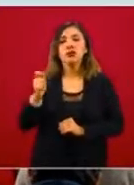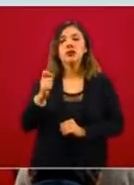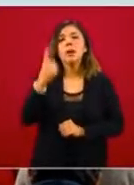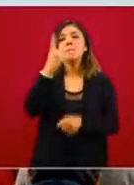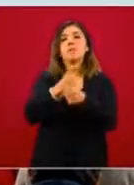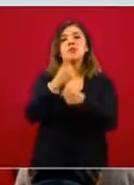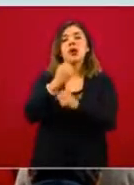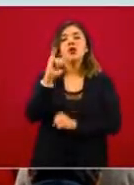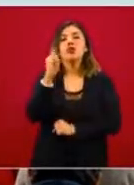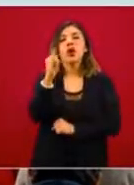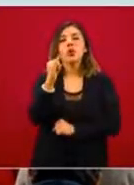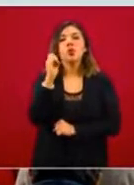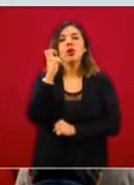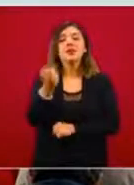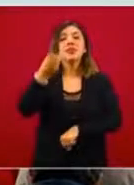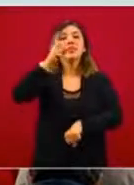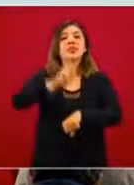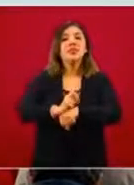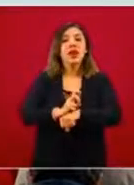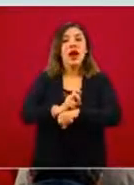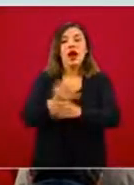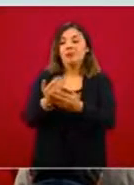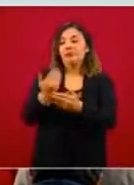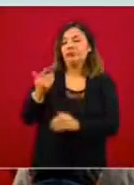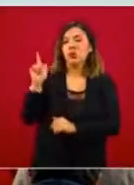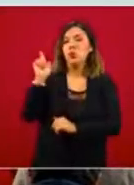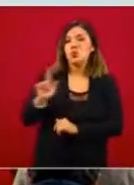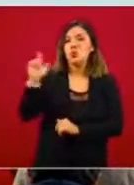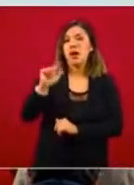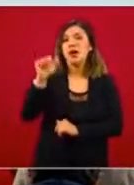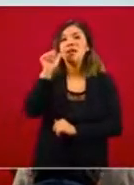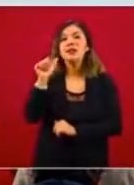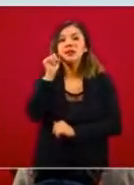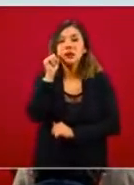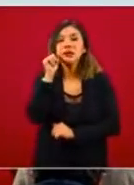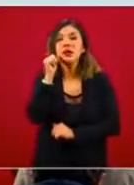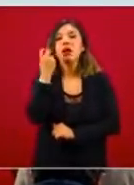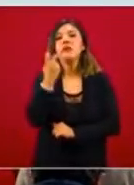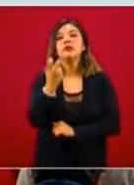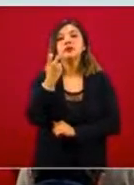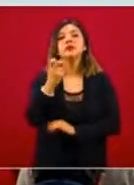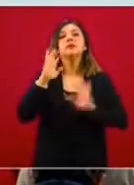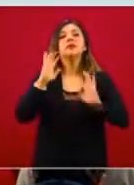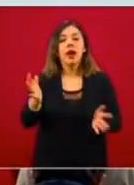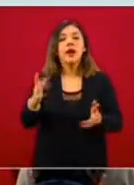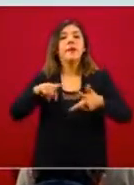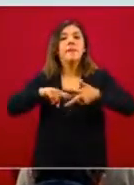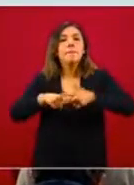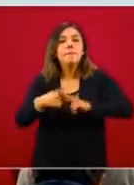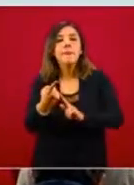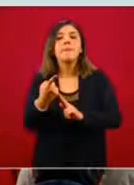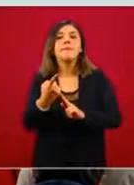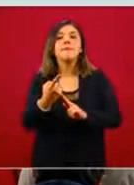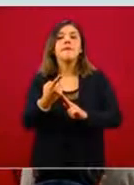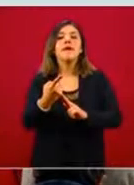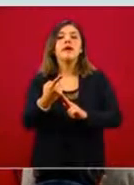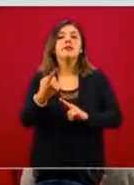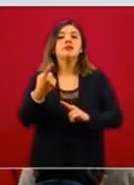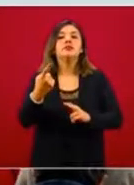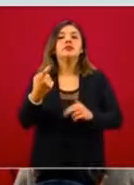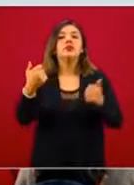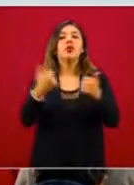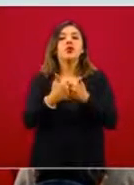light showing June 1st, which is the day, the moment, yesterday, Monday, when